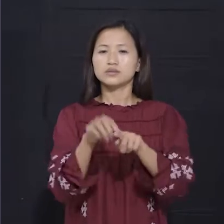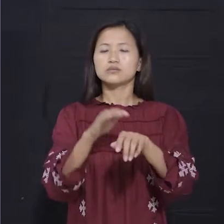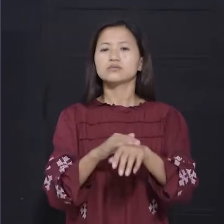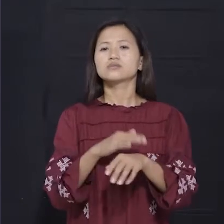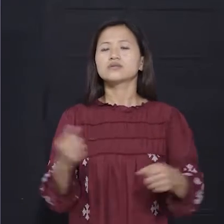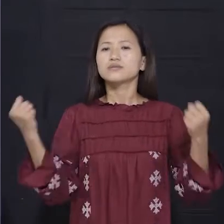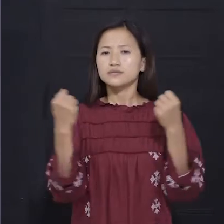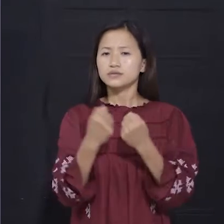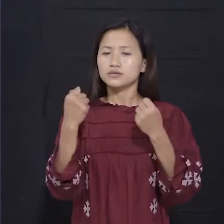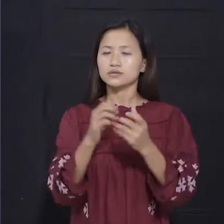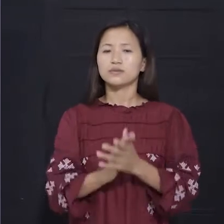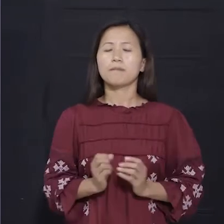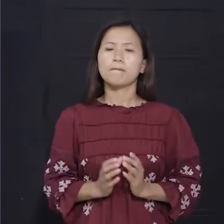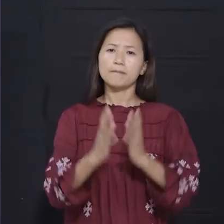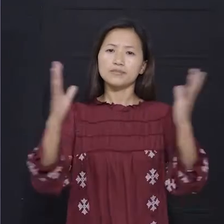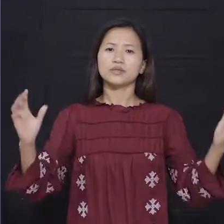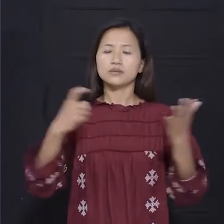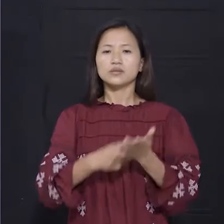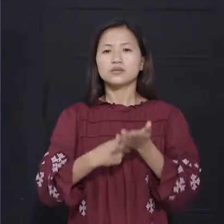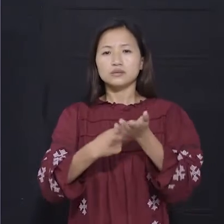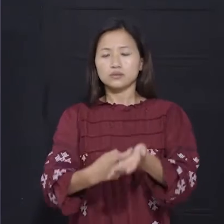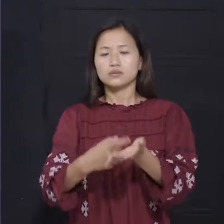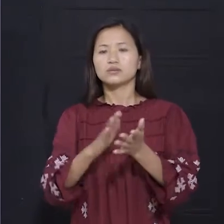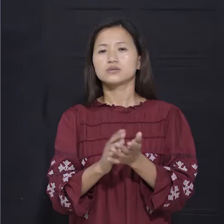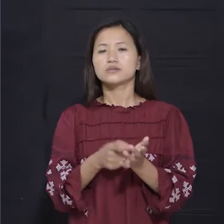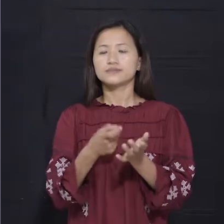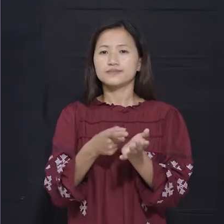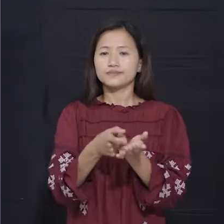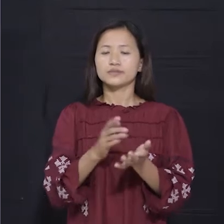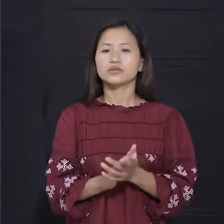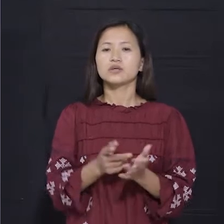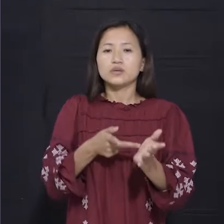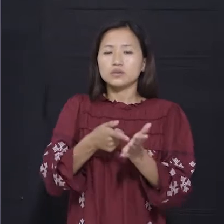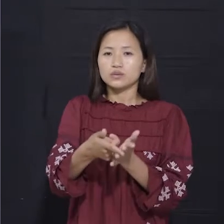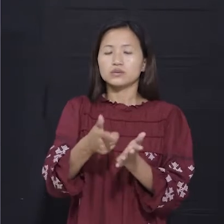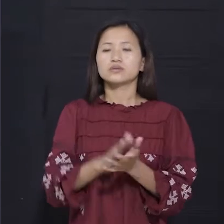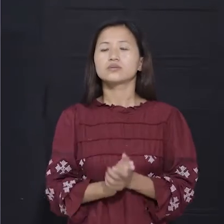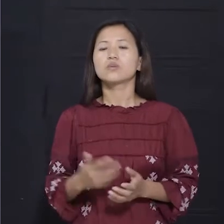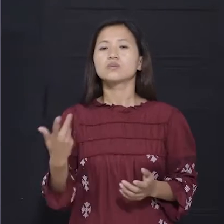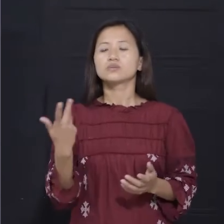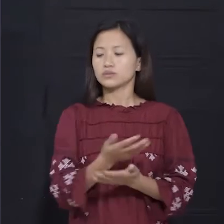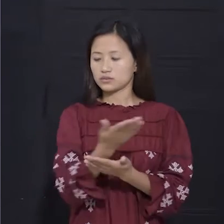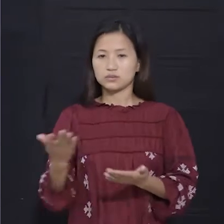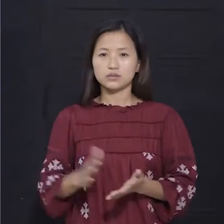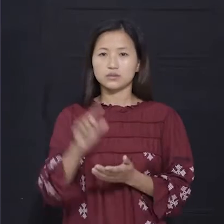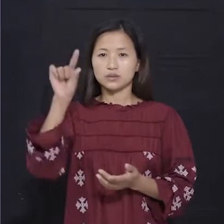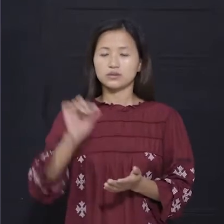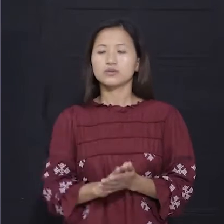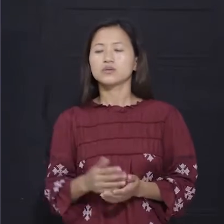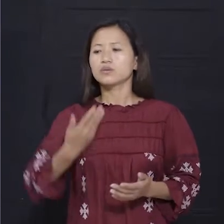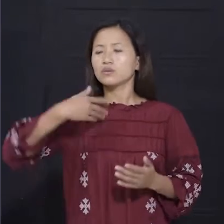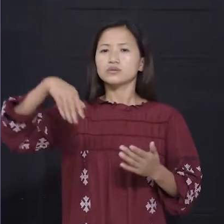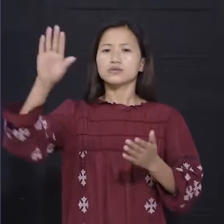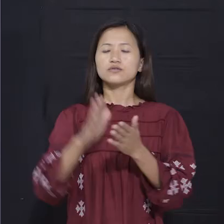many rulers and those lands came under his control. So those days what the rulers do, they always go for